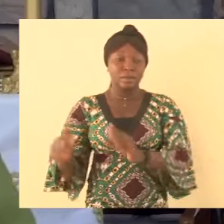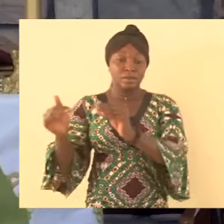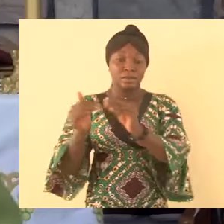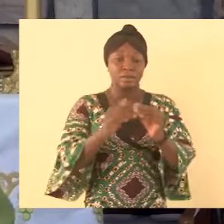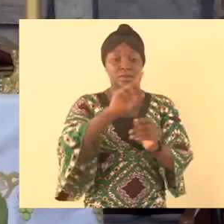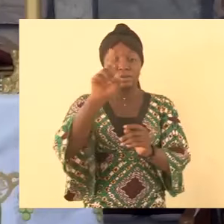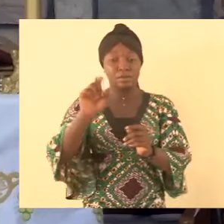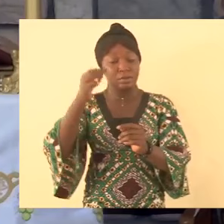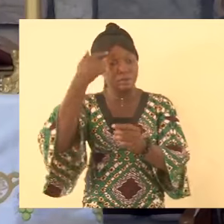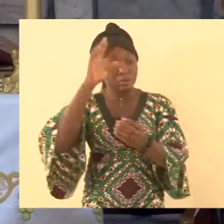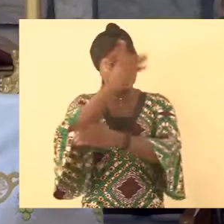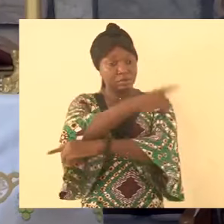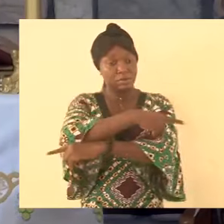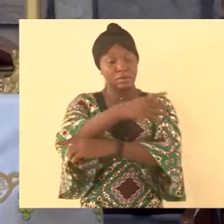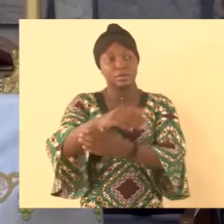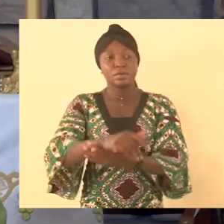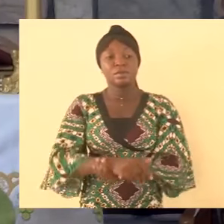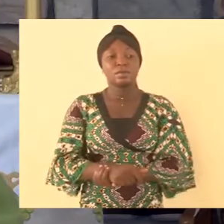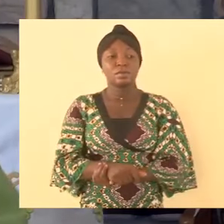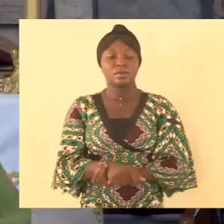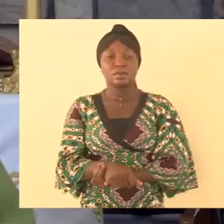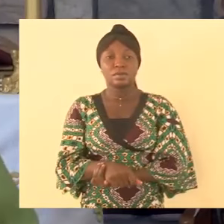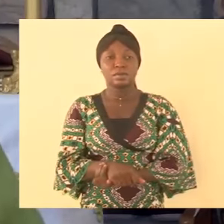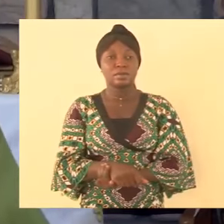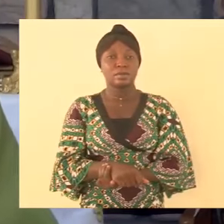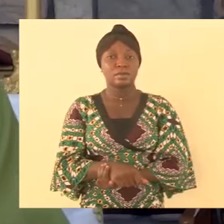Lead questions for today.